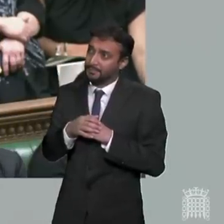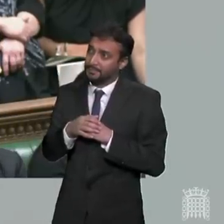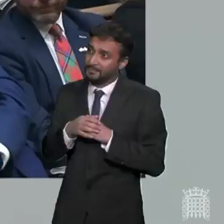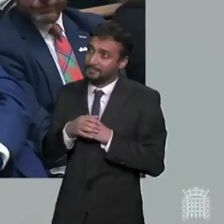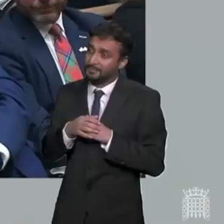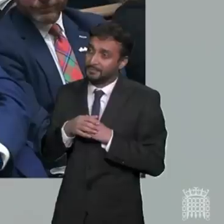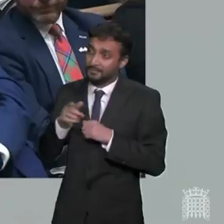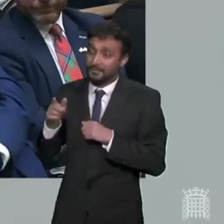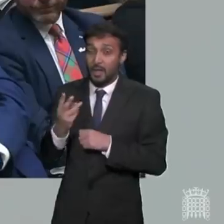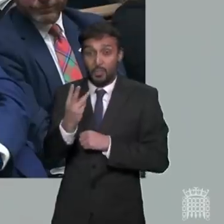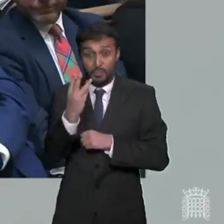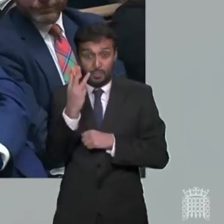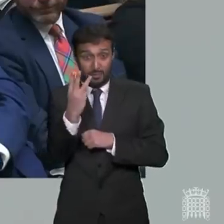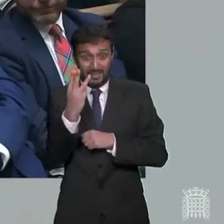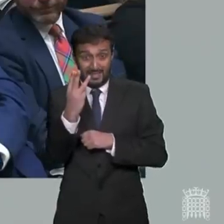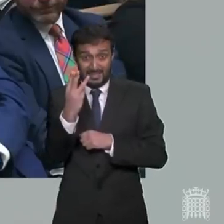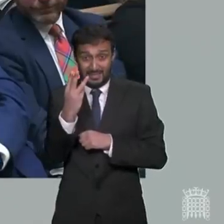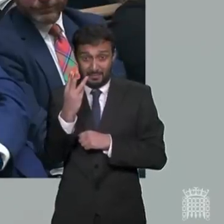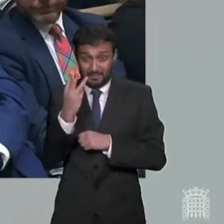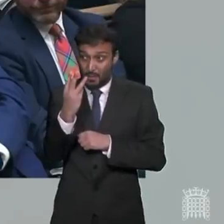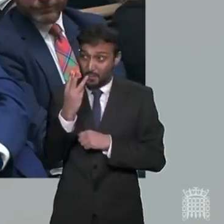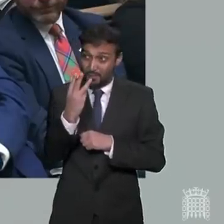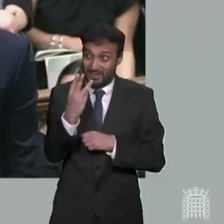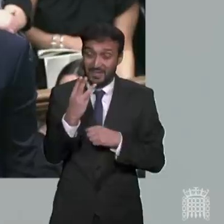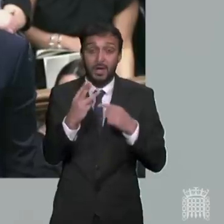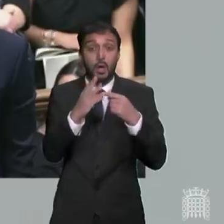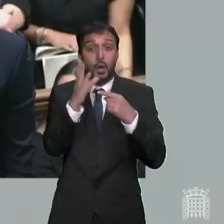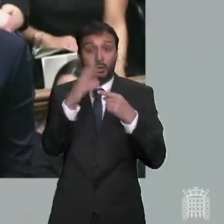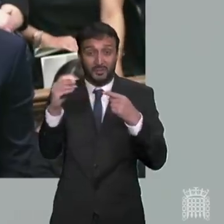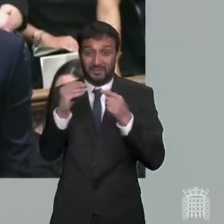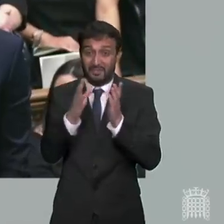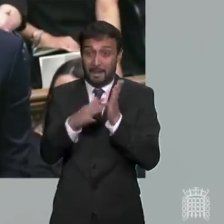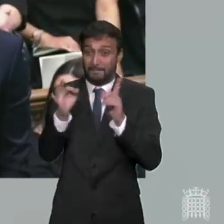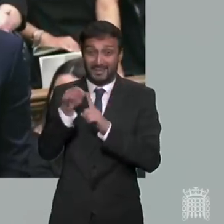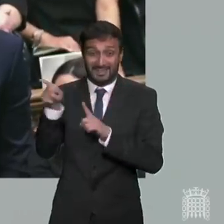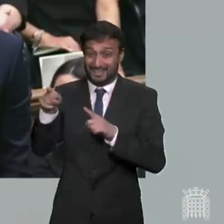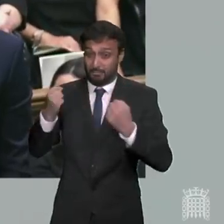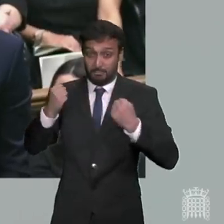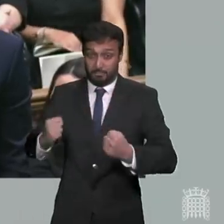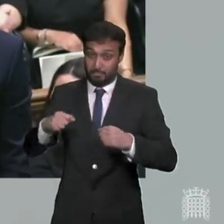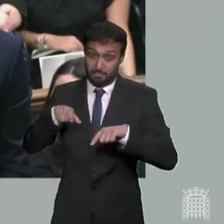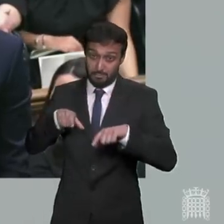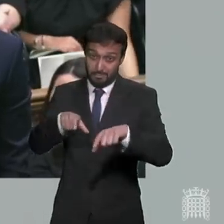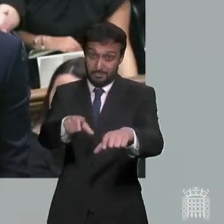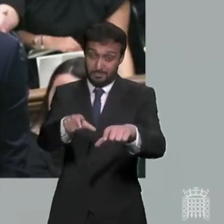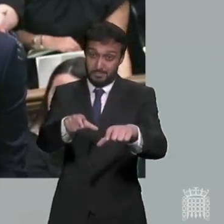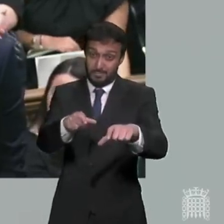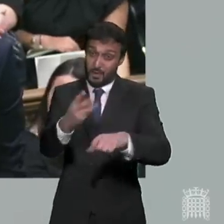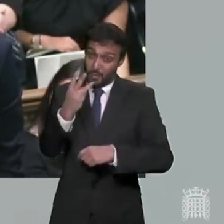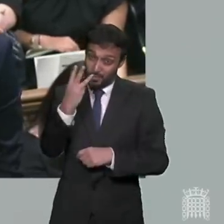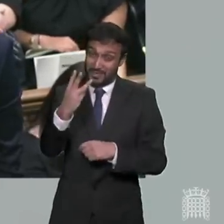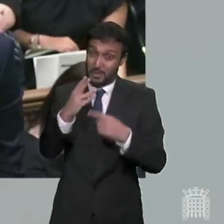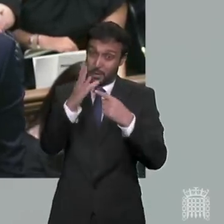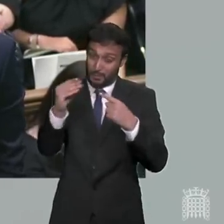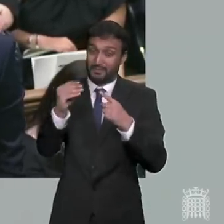Tory Prime Ministers. Indeed, he was on to his fourth in recent weeks. And to that latest Prime Minister, I have a very